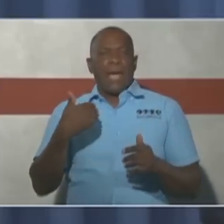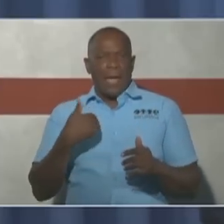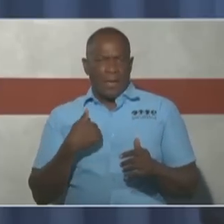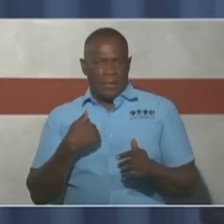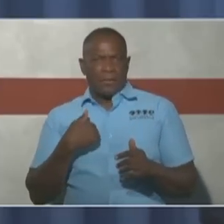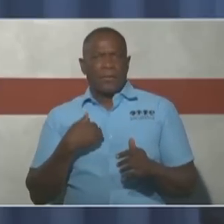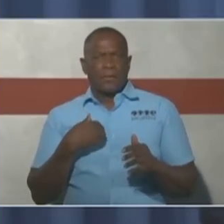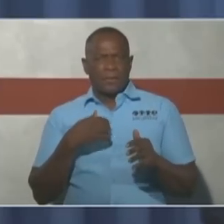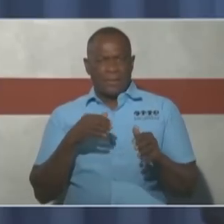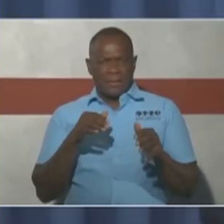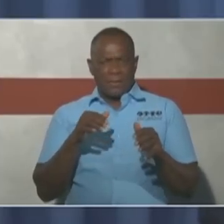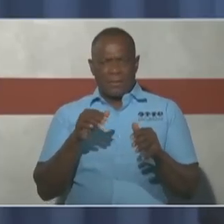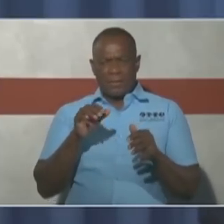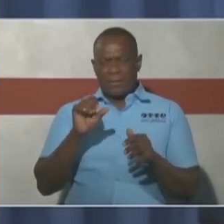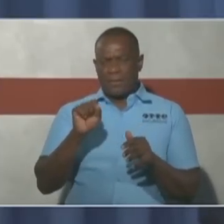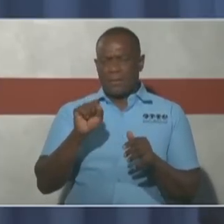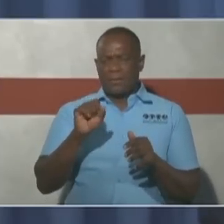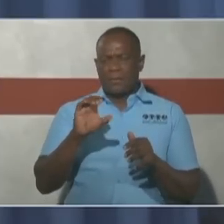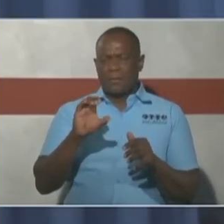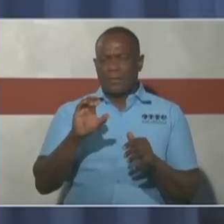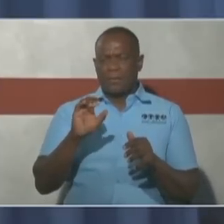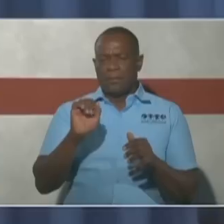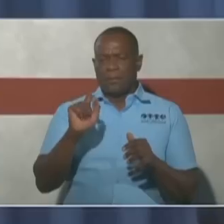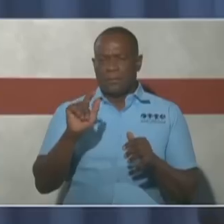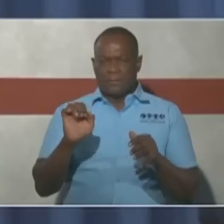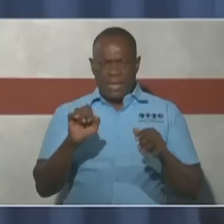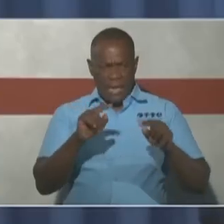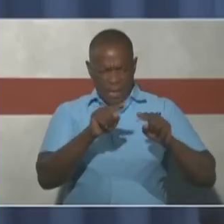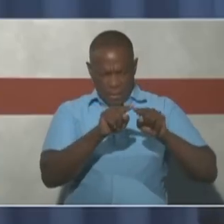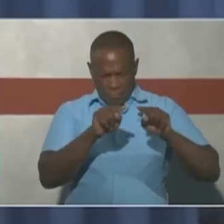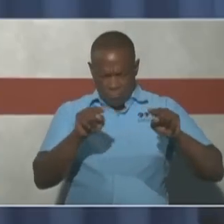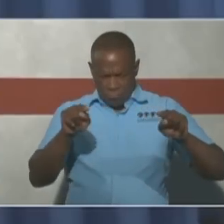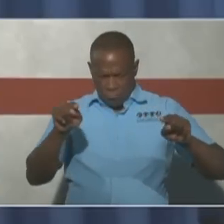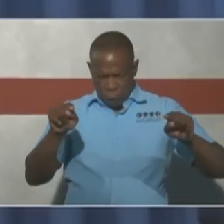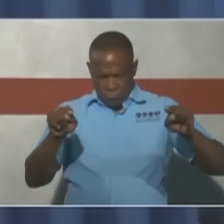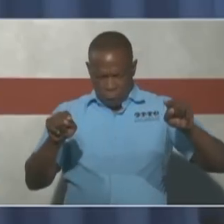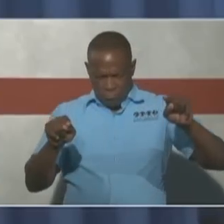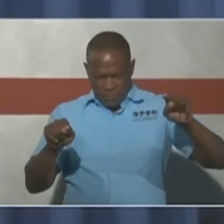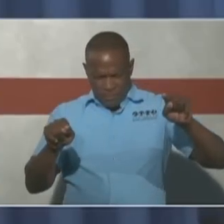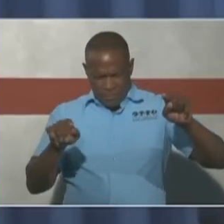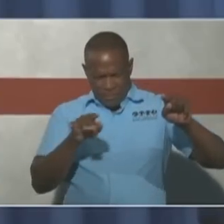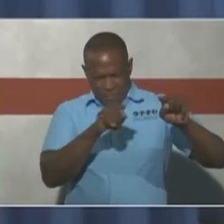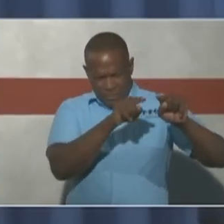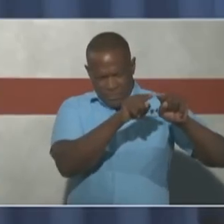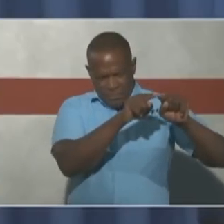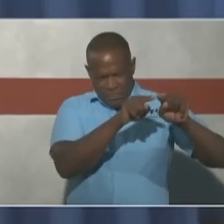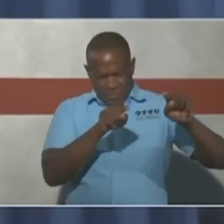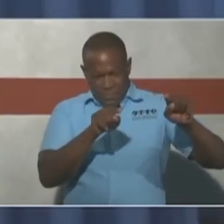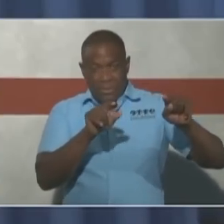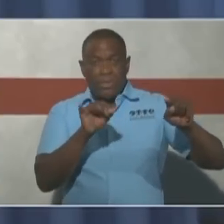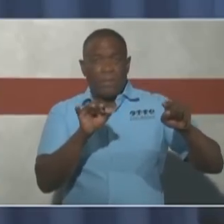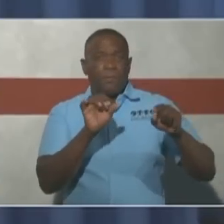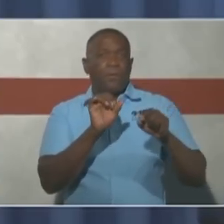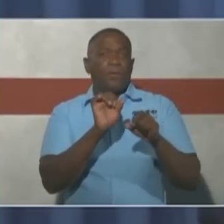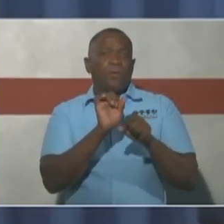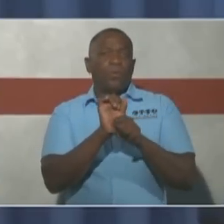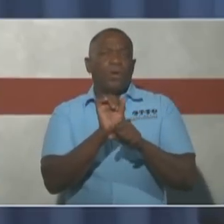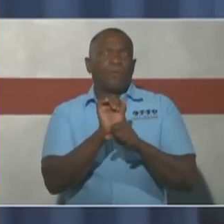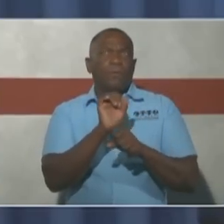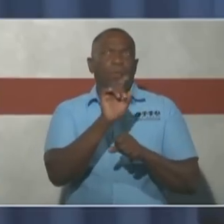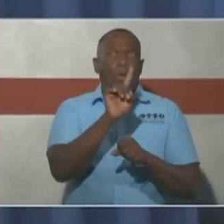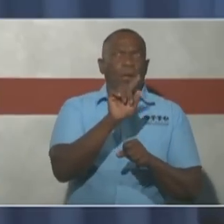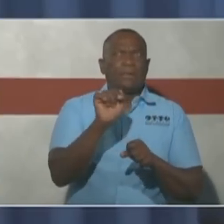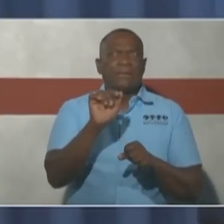attain this ex gratia? If you could clarify, thank you so Yes, much. thanks. So, first of all, thanks to all healthcare workers. So,